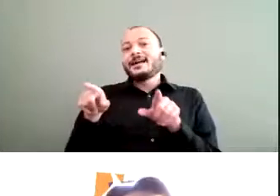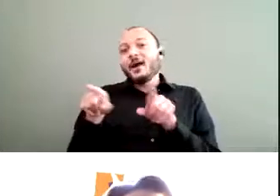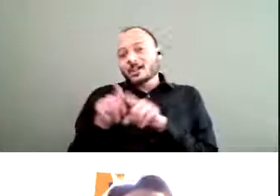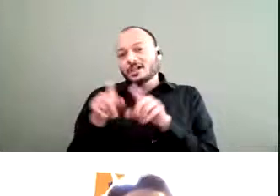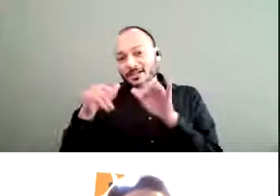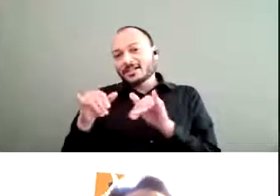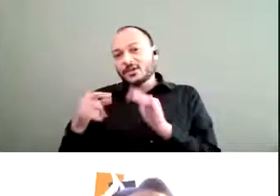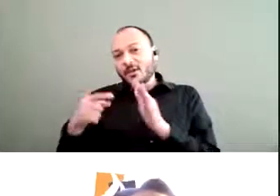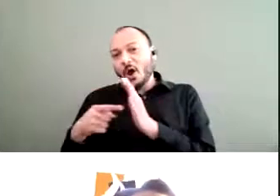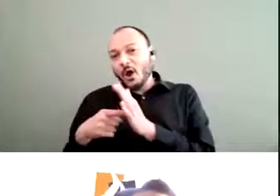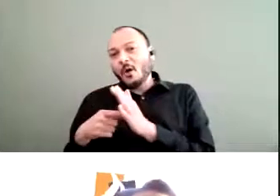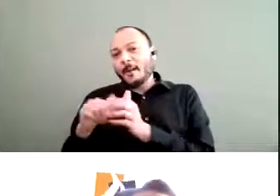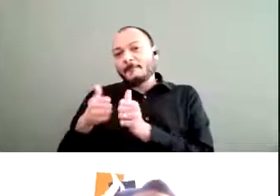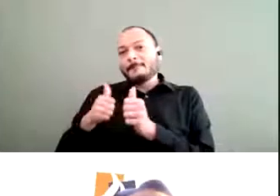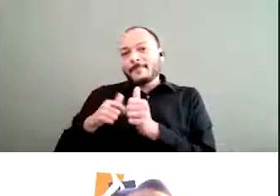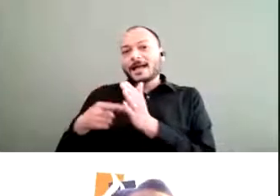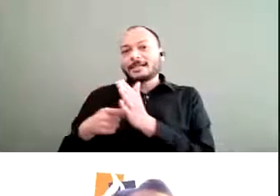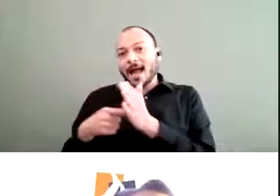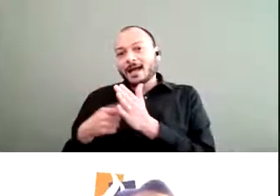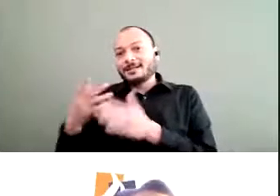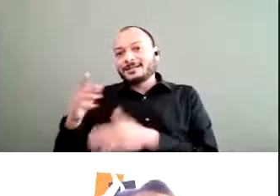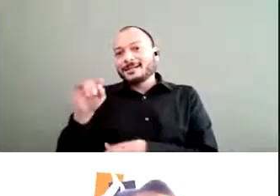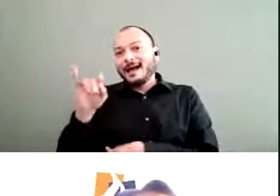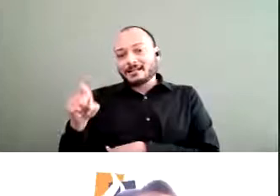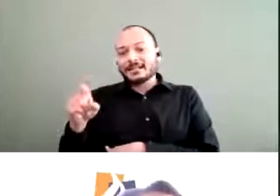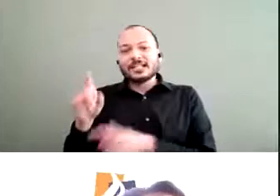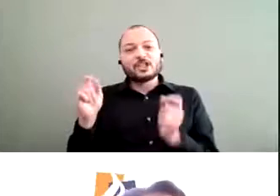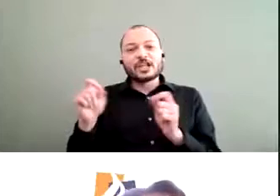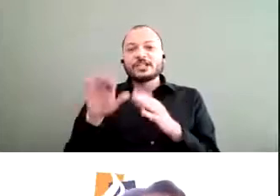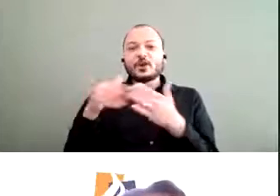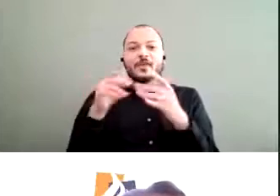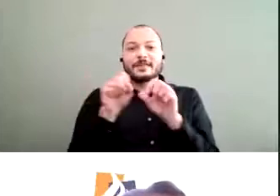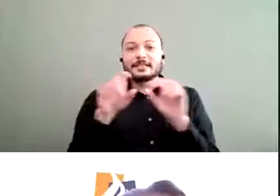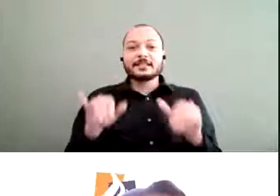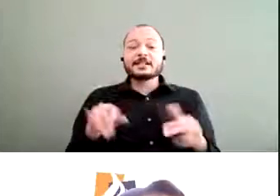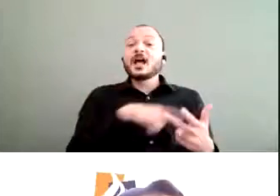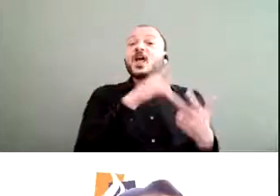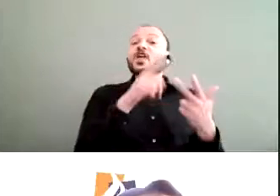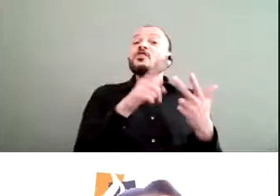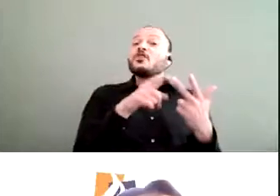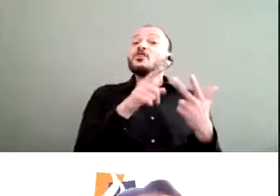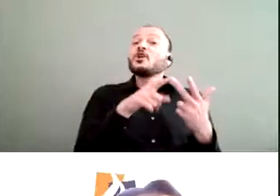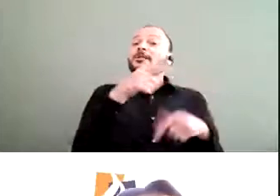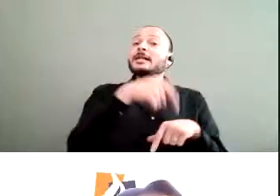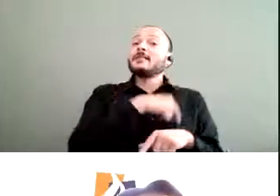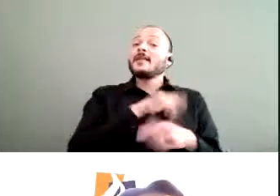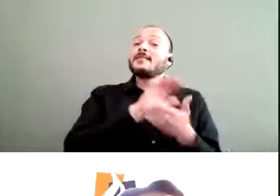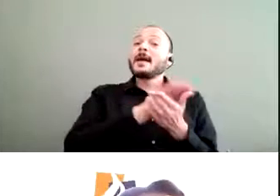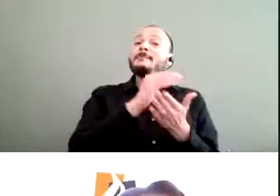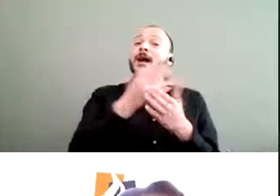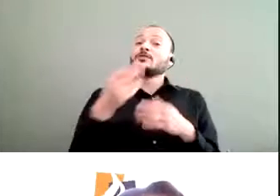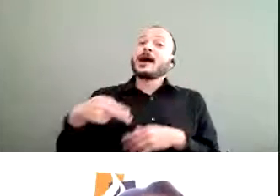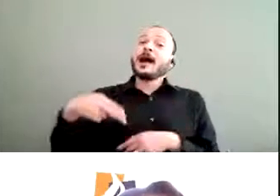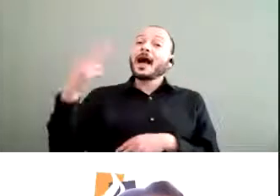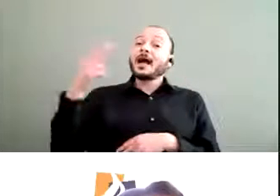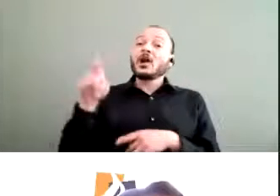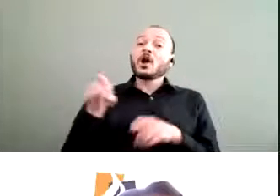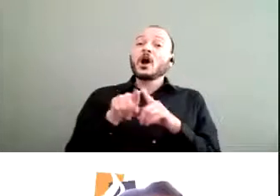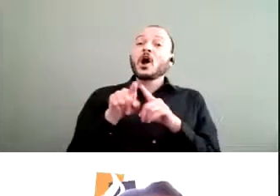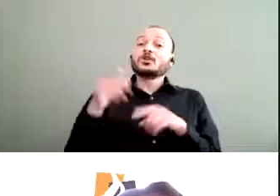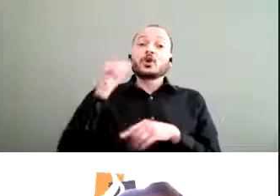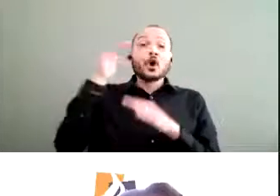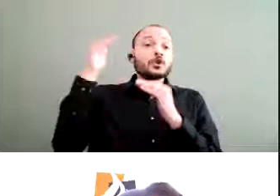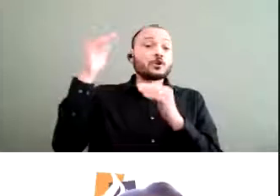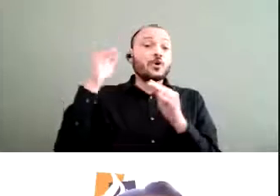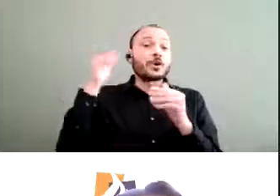system. And then in the third round, the amounts were higher, and also adult dependents were eligible